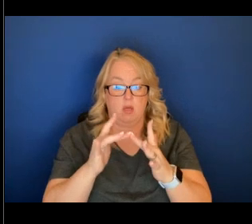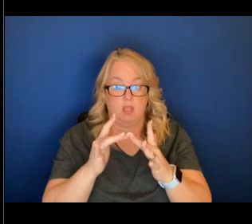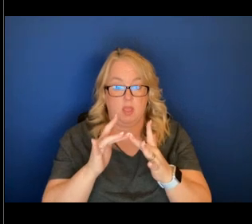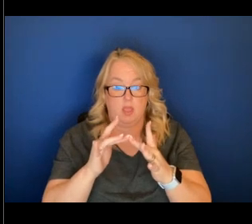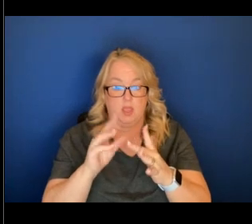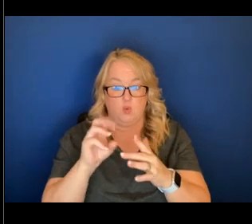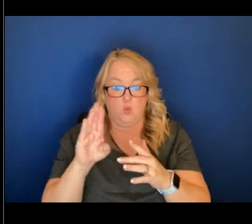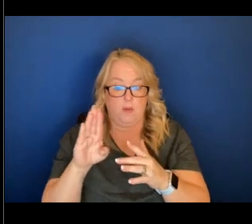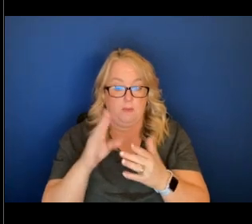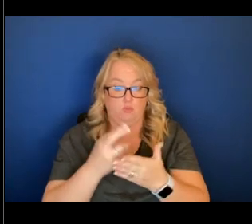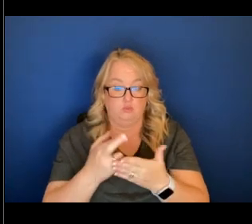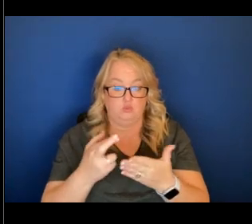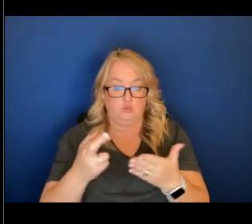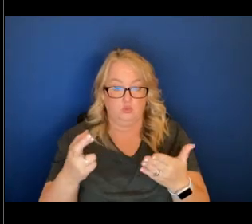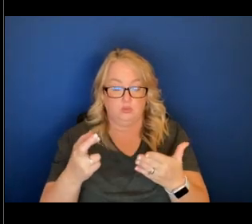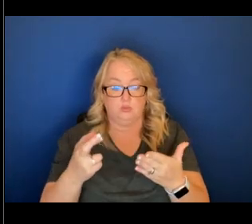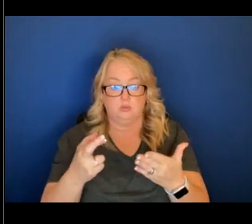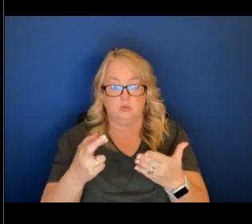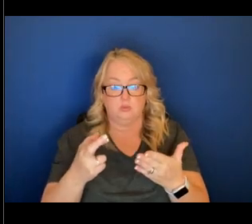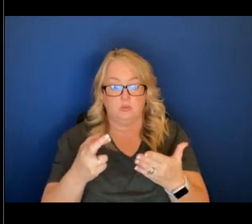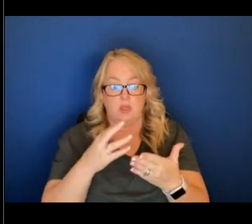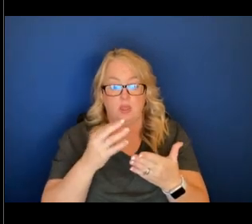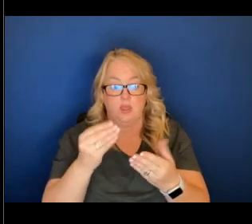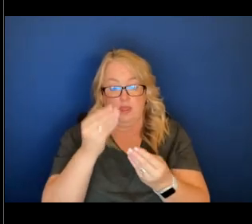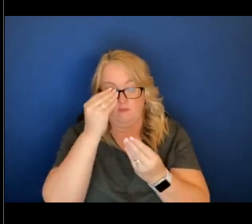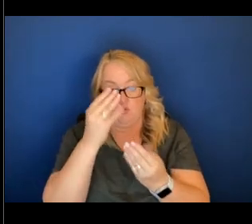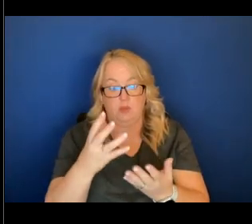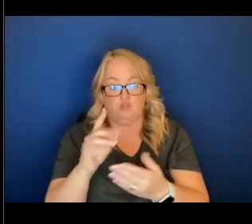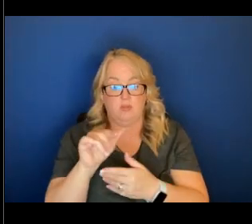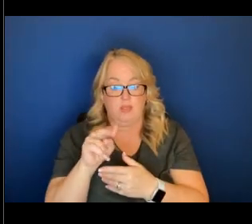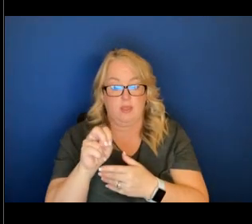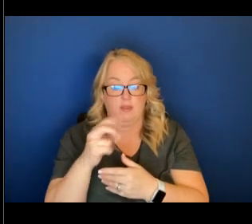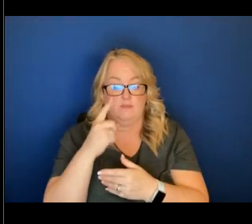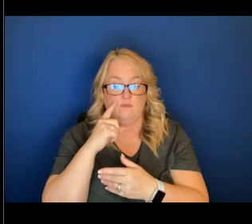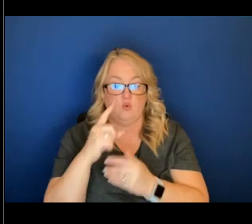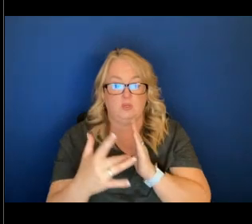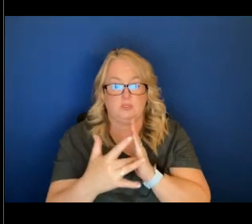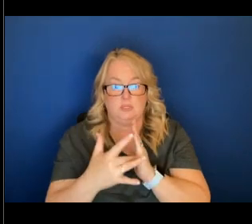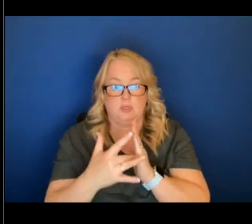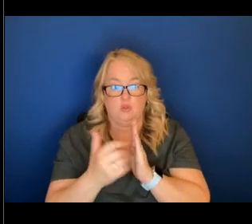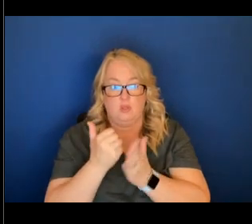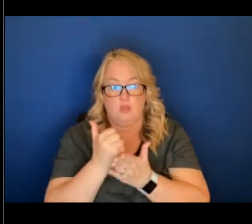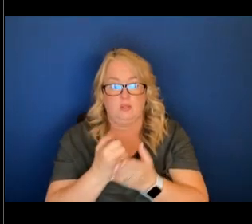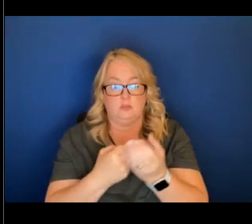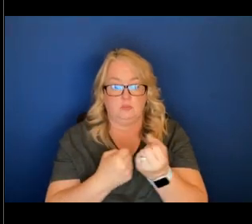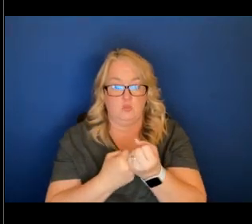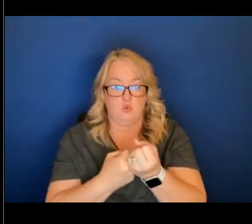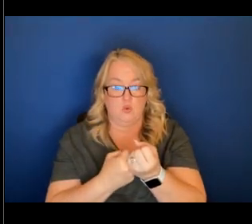web resources, and an information line for technical guidance and support.